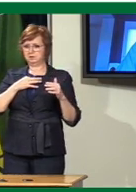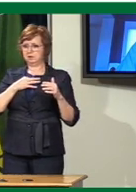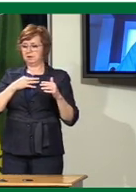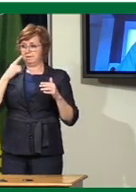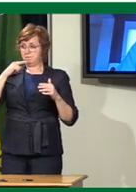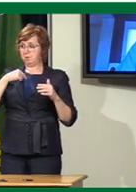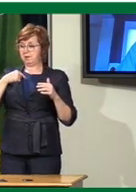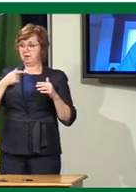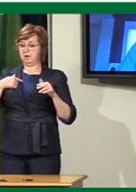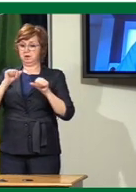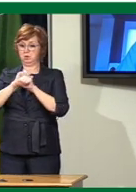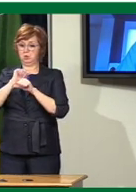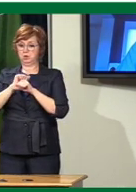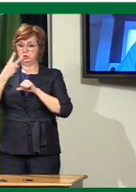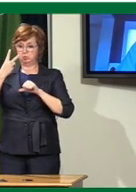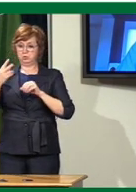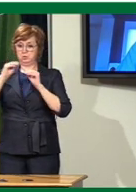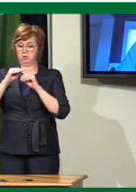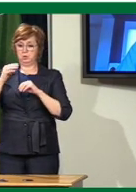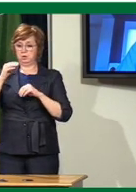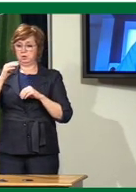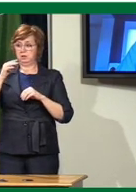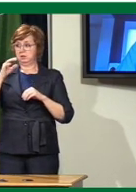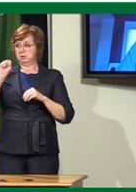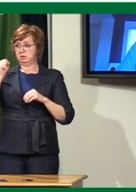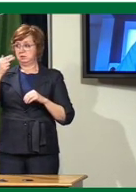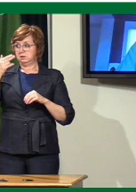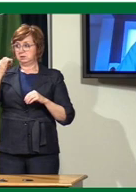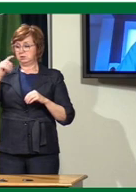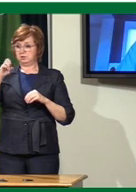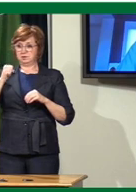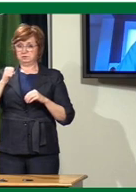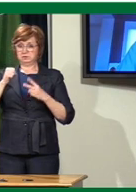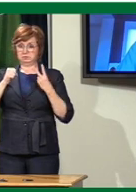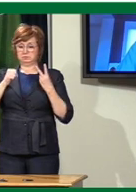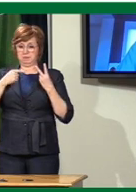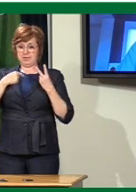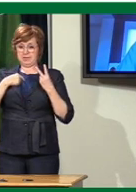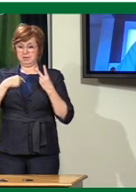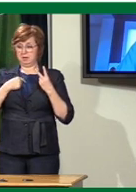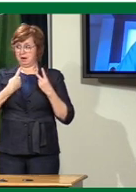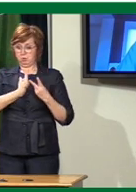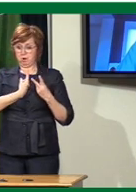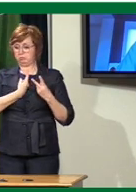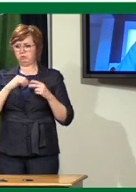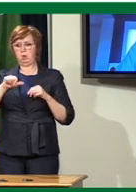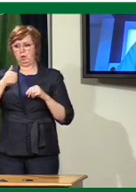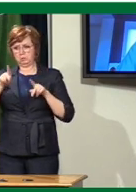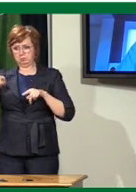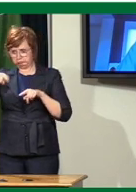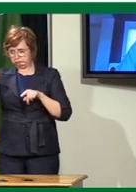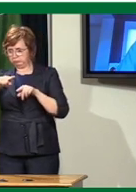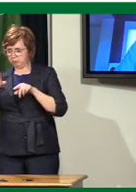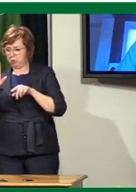shifts directly because of the increased numbers, and I'm not alone in taking on extra clinical